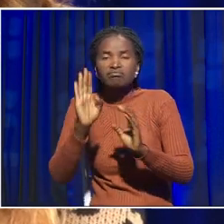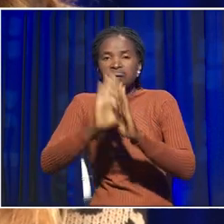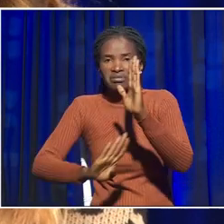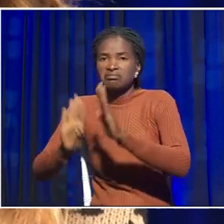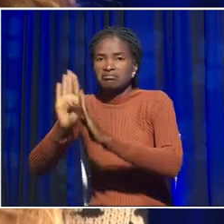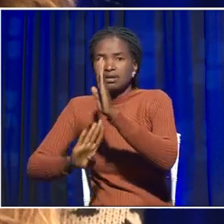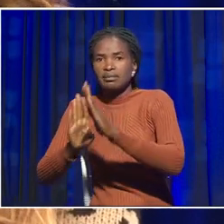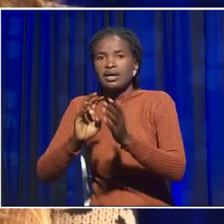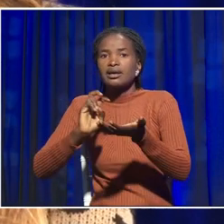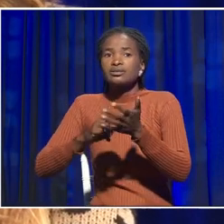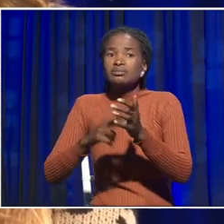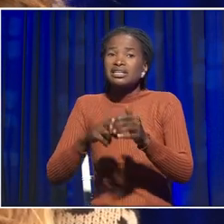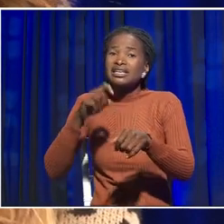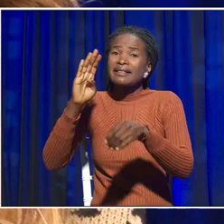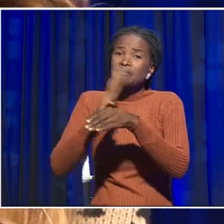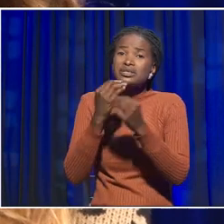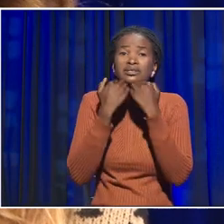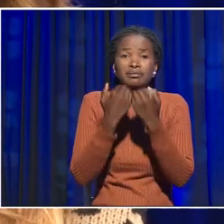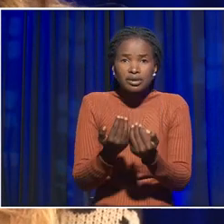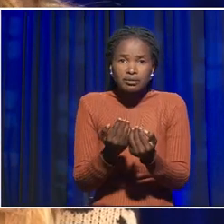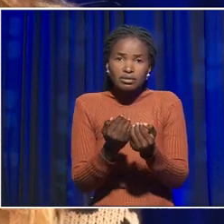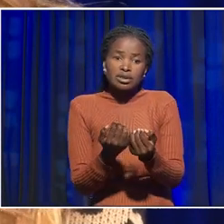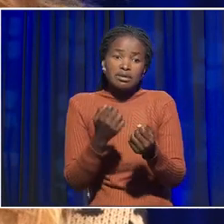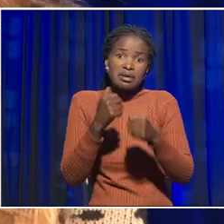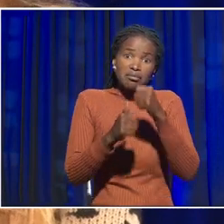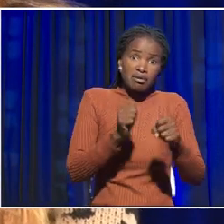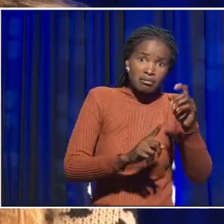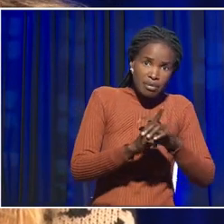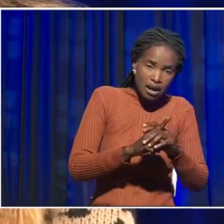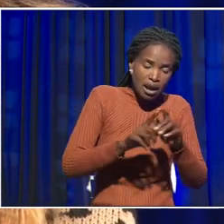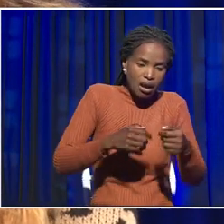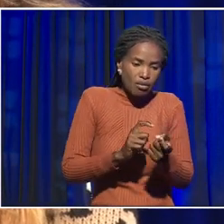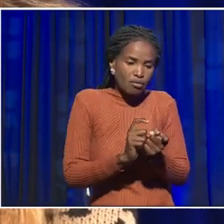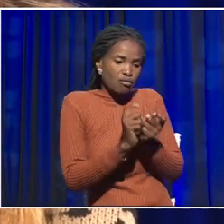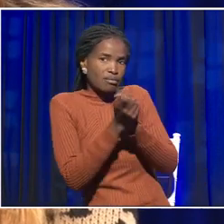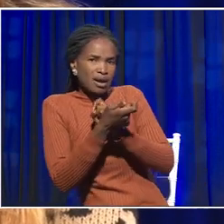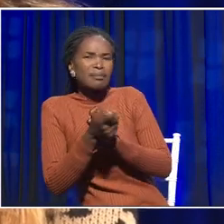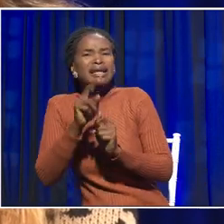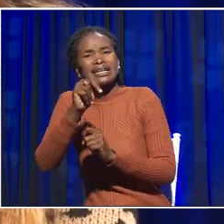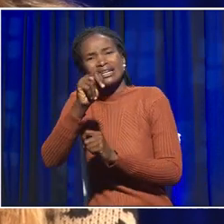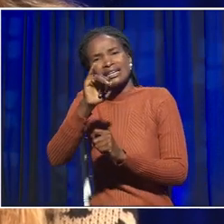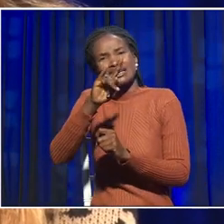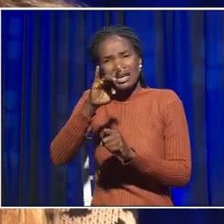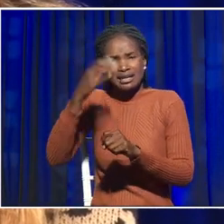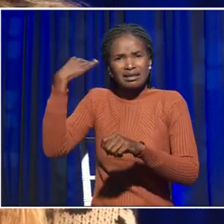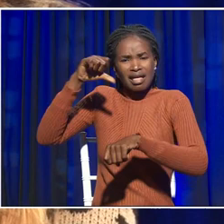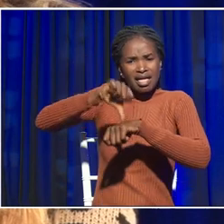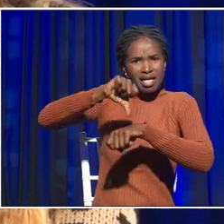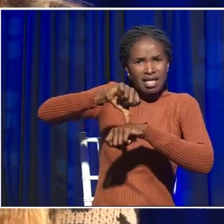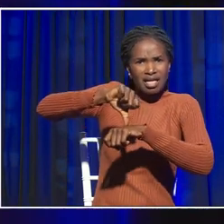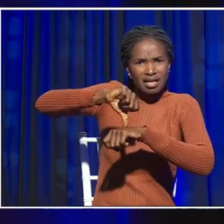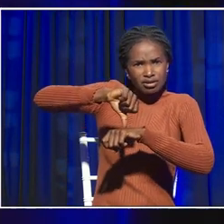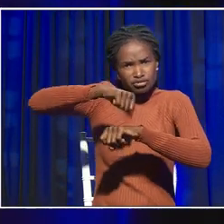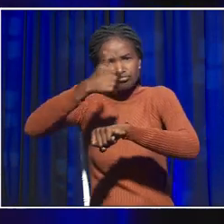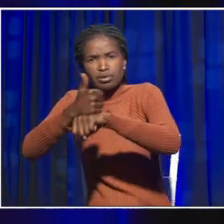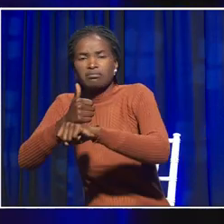about sticking down there, is actually how you come up. Mm. And Nike learned the lessons there and then. Mm.